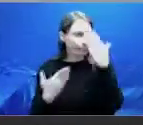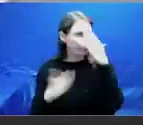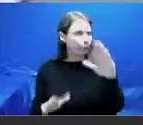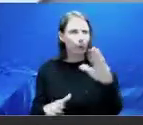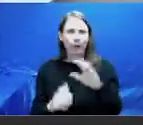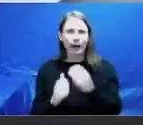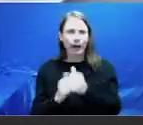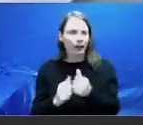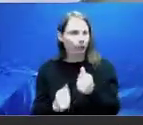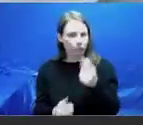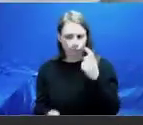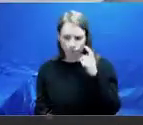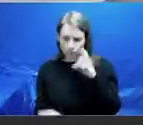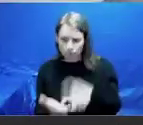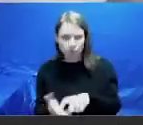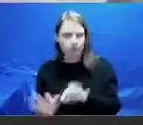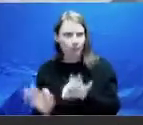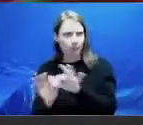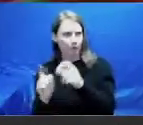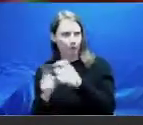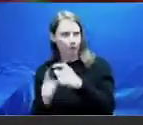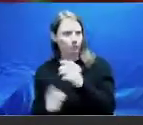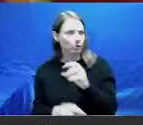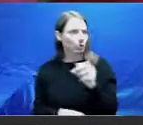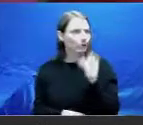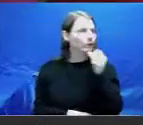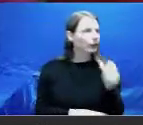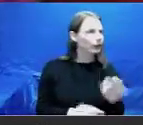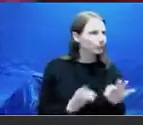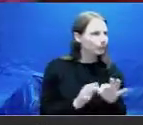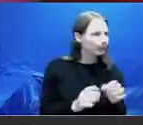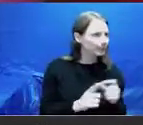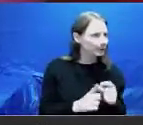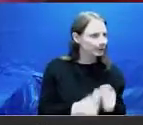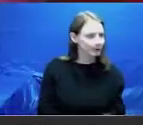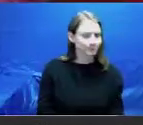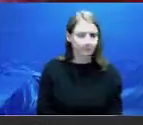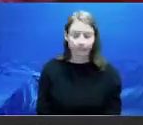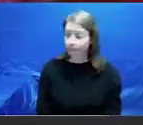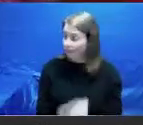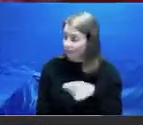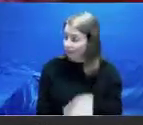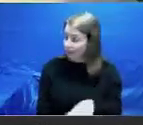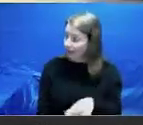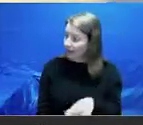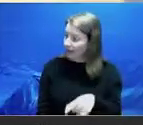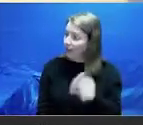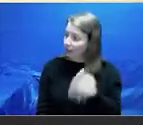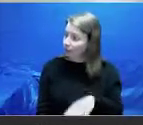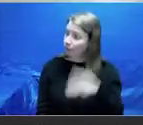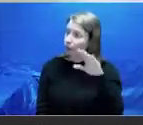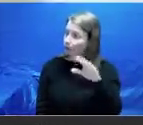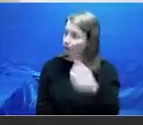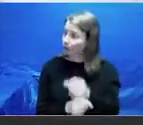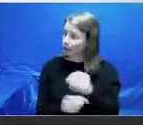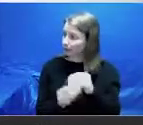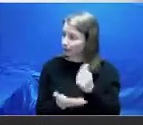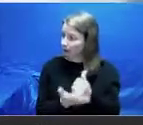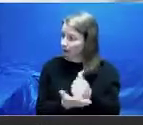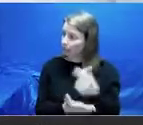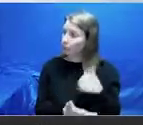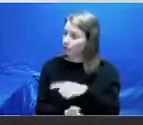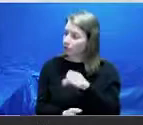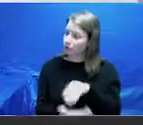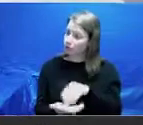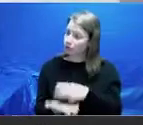when they would grow up, they could help. So this is basically so they can get more people. Yeah. So we should put children and